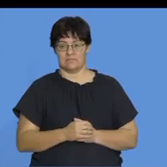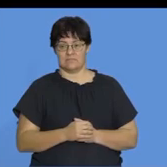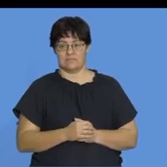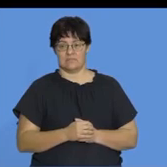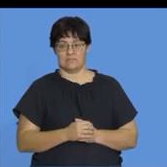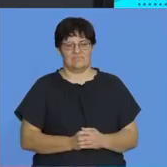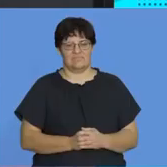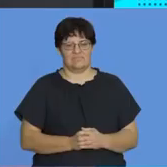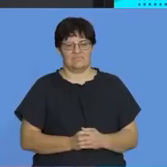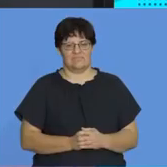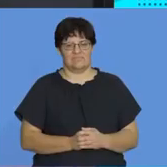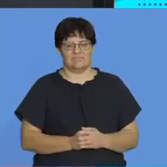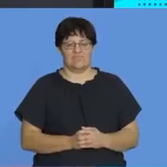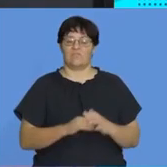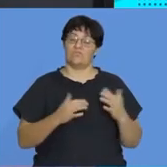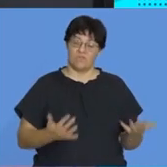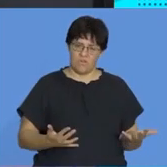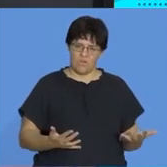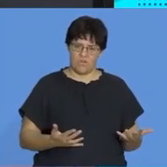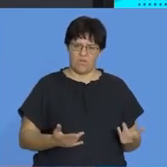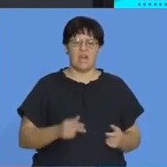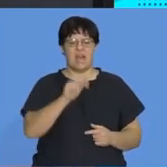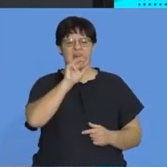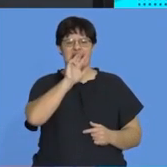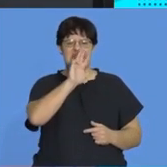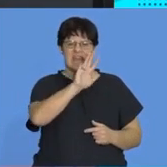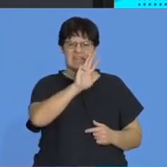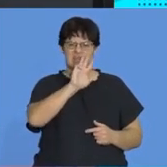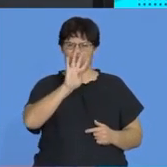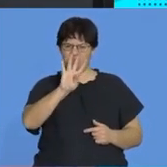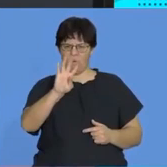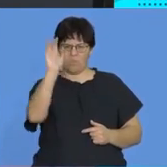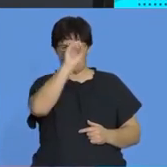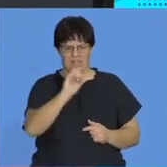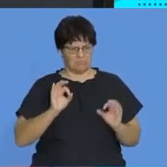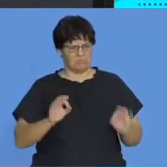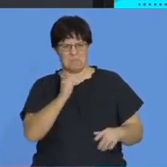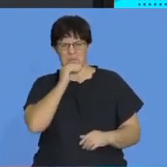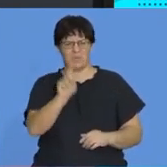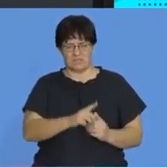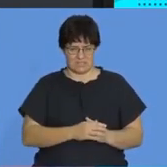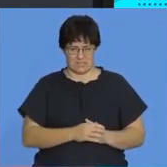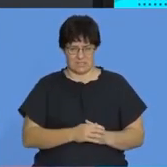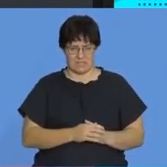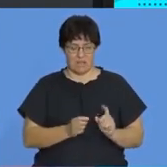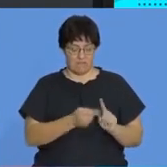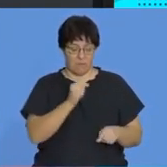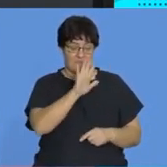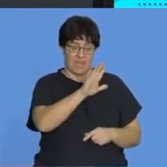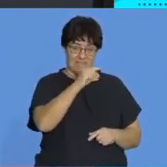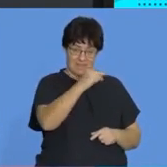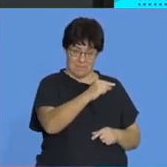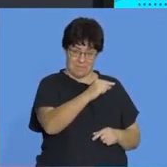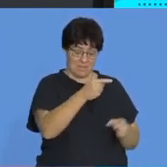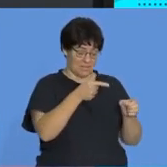94%, right? So now what does the 94% purity mean? It means of the 5 gram